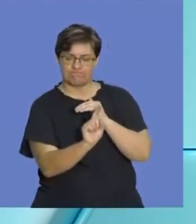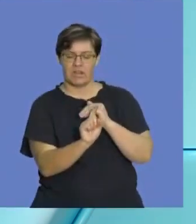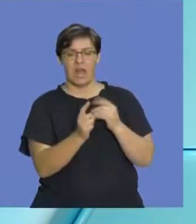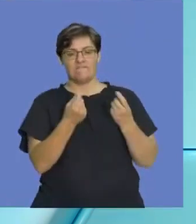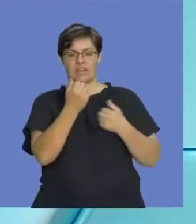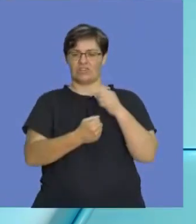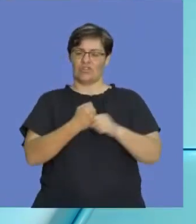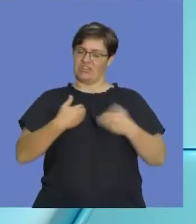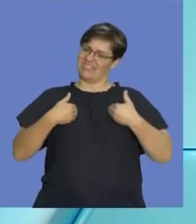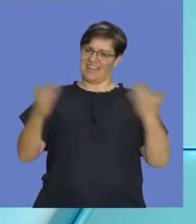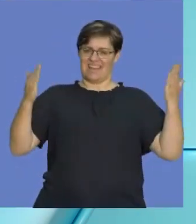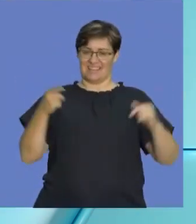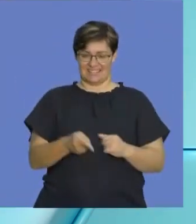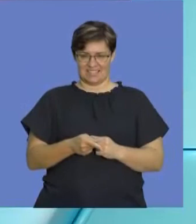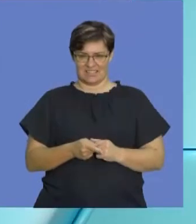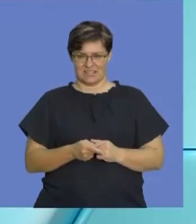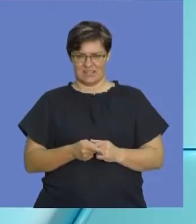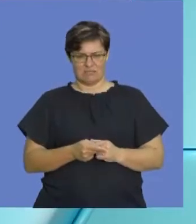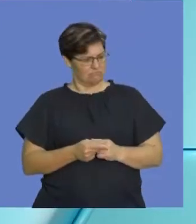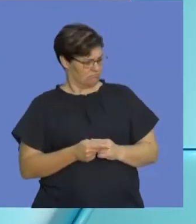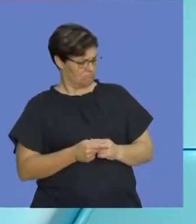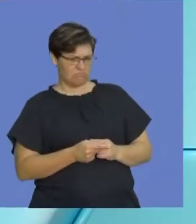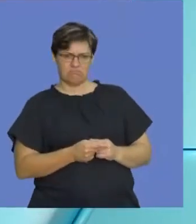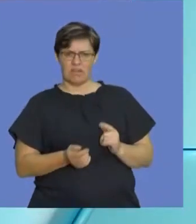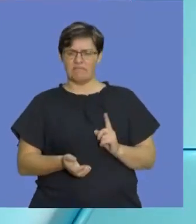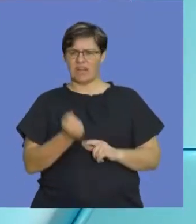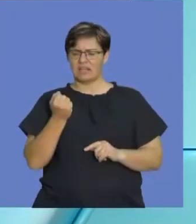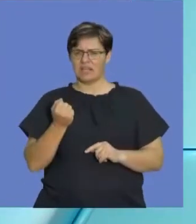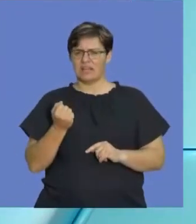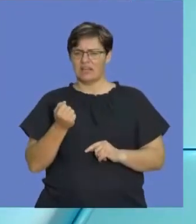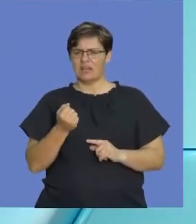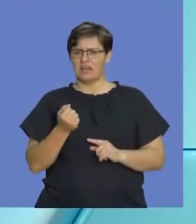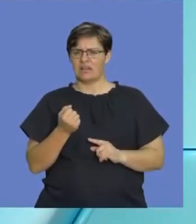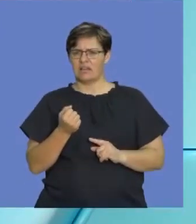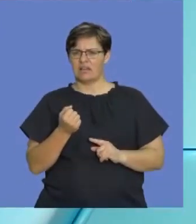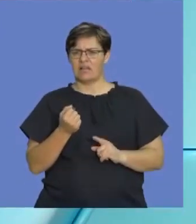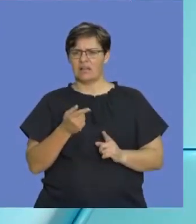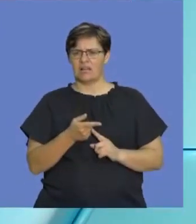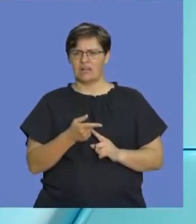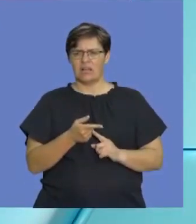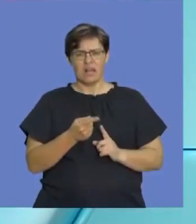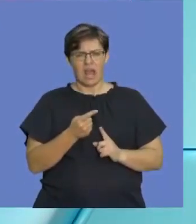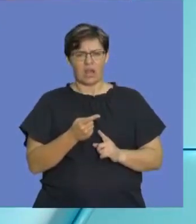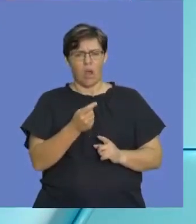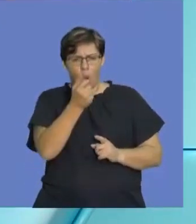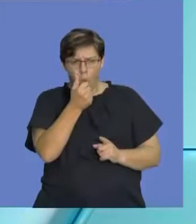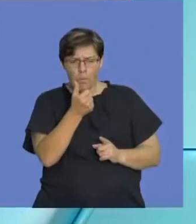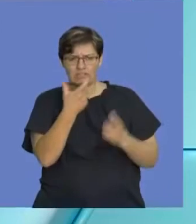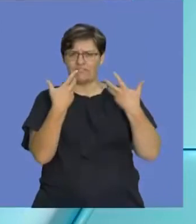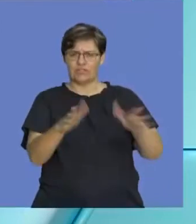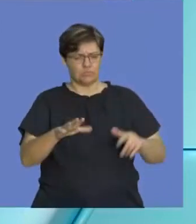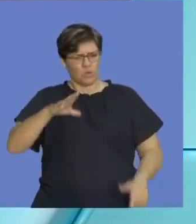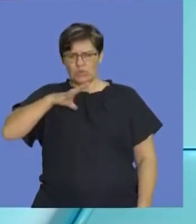beginning of your financial year, do you sometimes find some goods in semi-state of